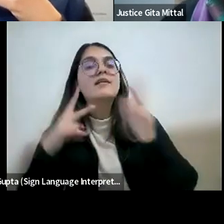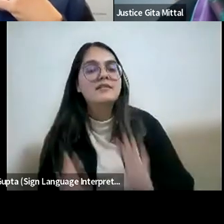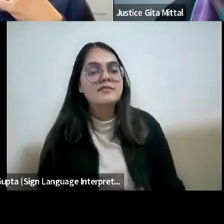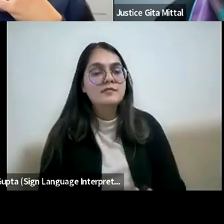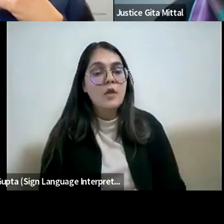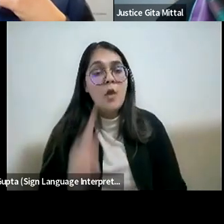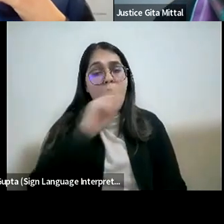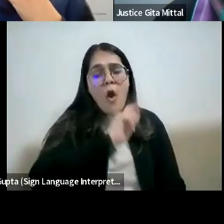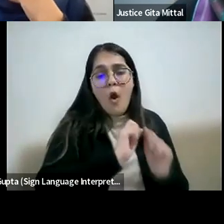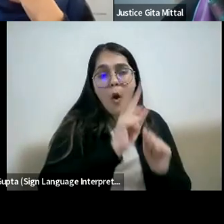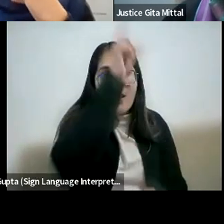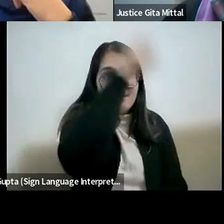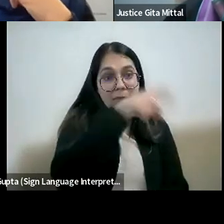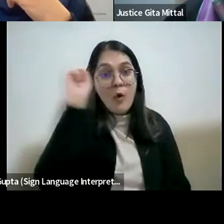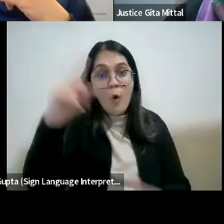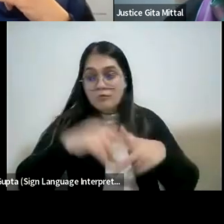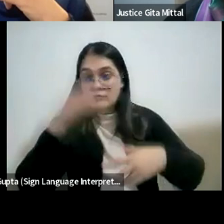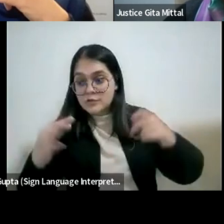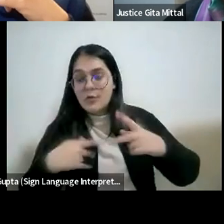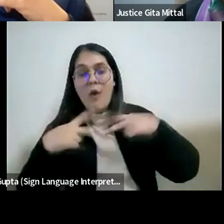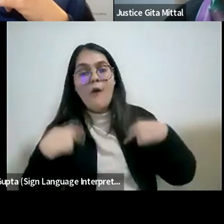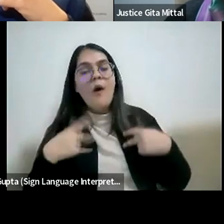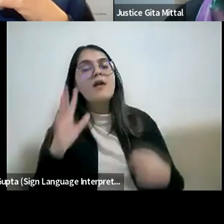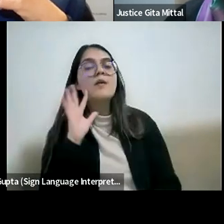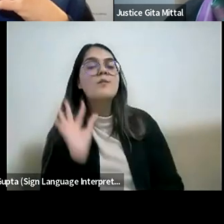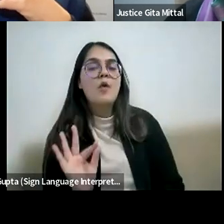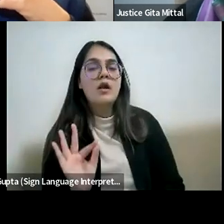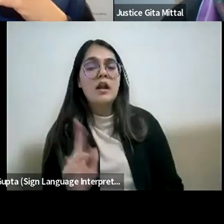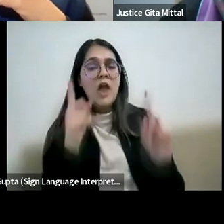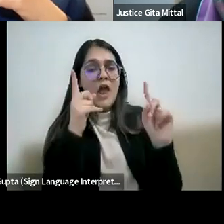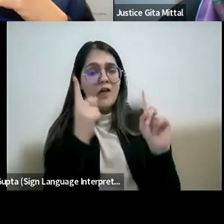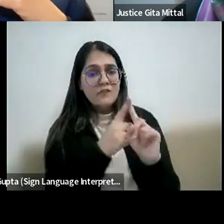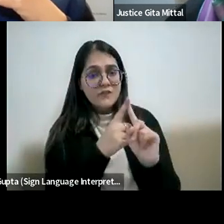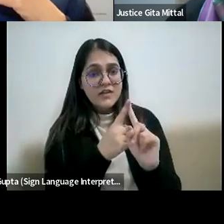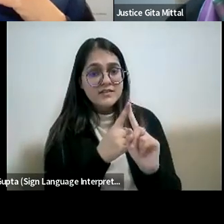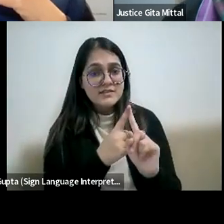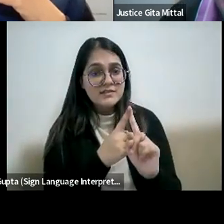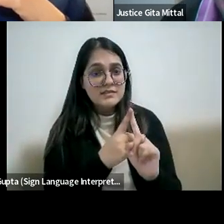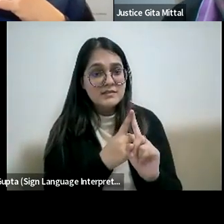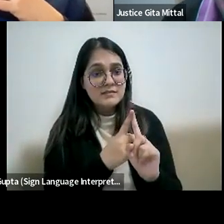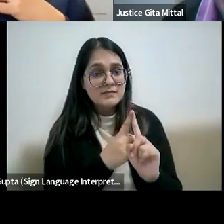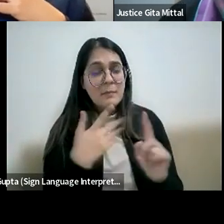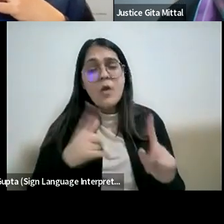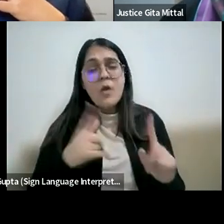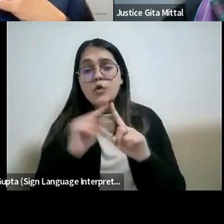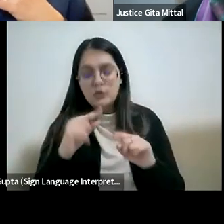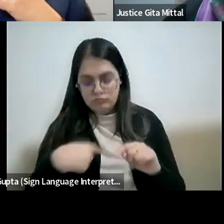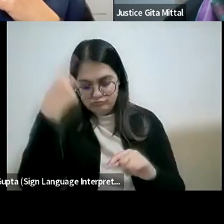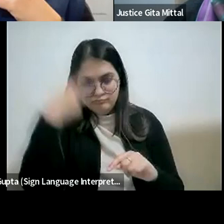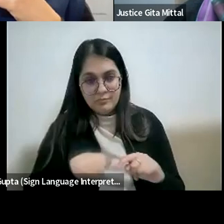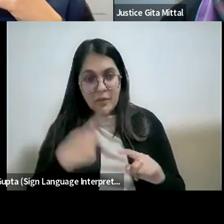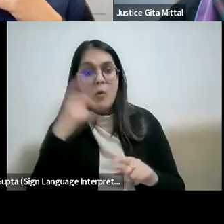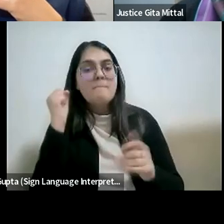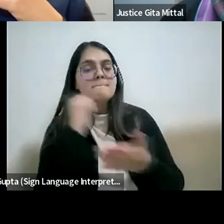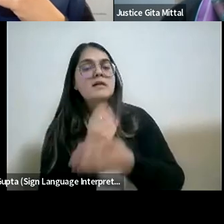these jurisdictions is very important. So the first and foremost thing that we must do is empower